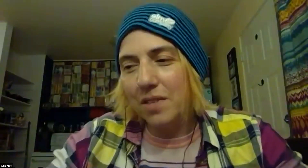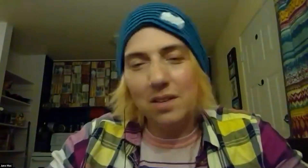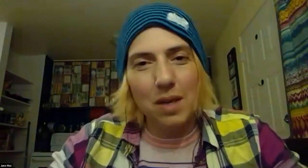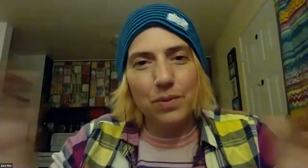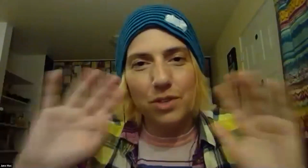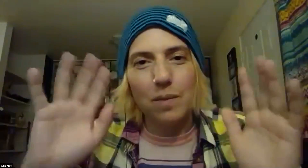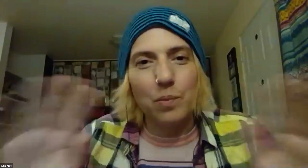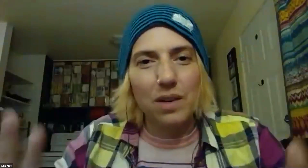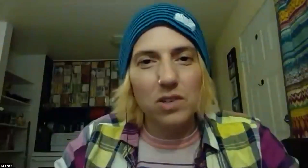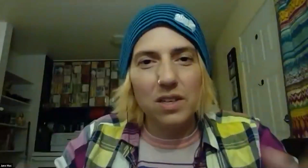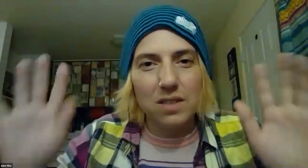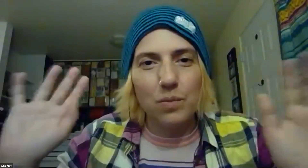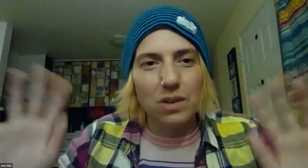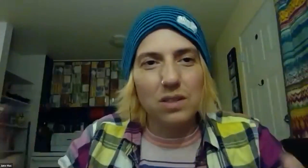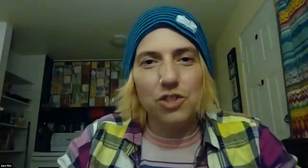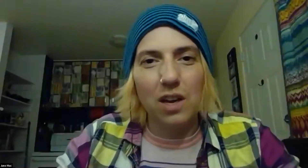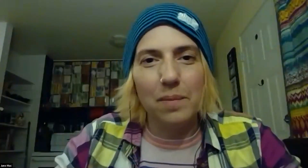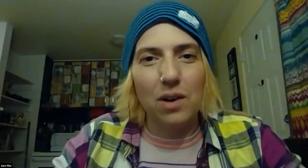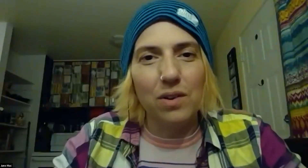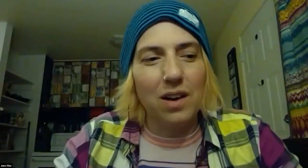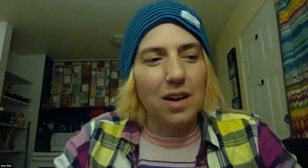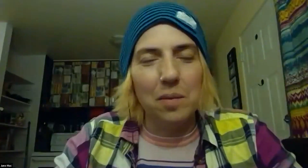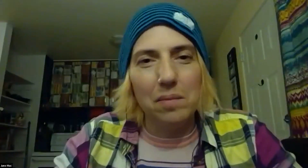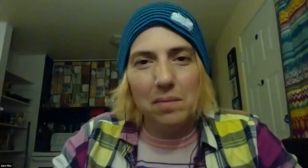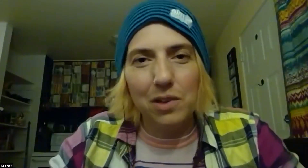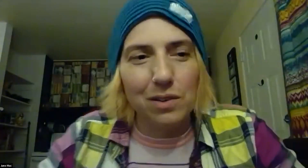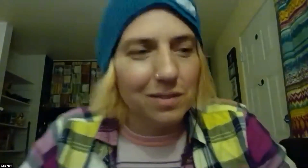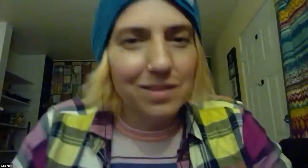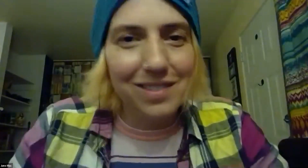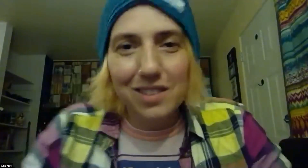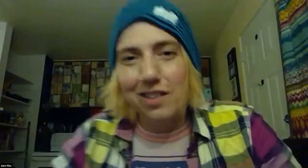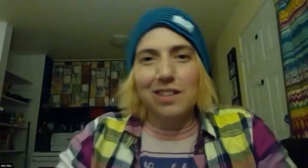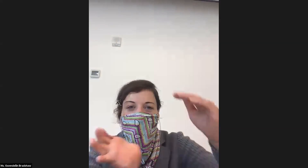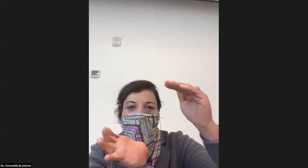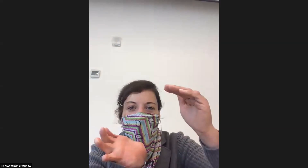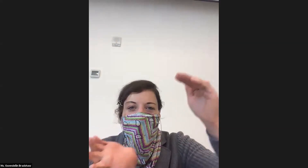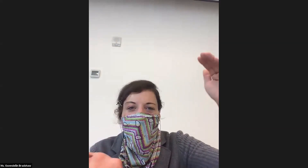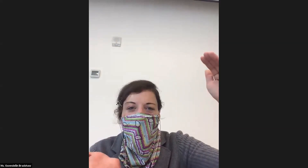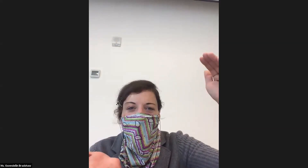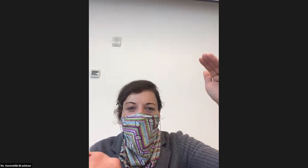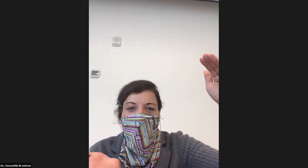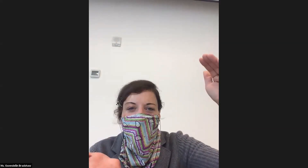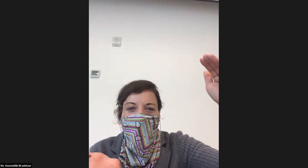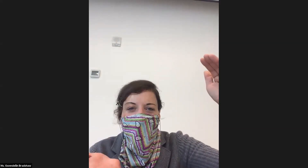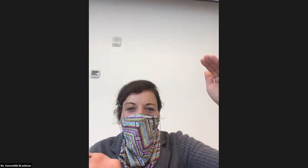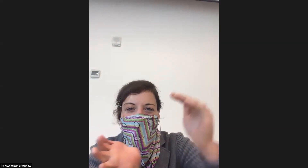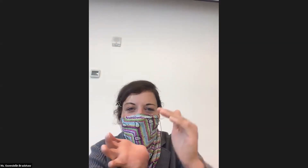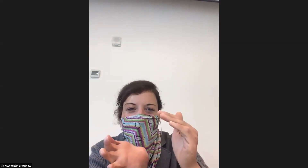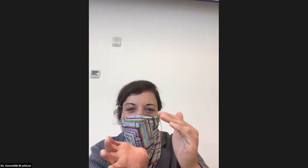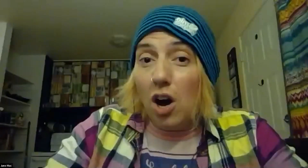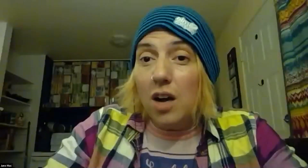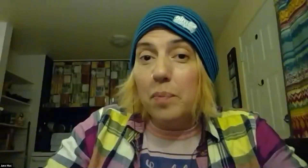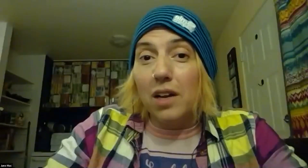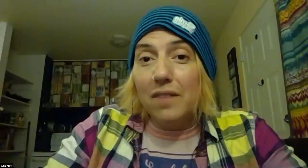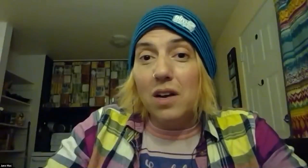I'll send you maple syrup or whatever it is that we're cliche about. Little dog, big dog. I want a